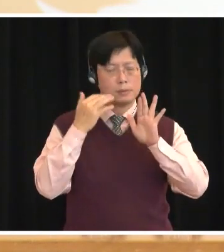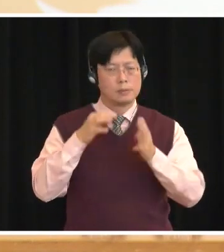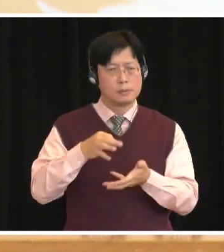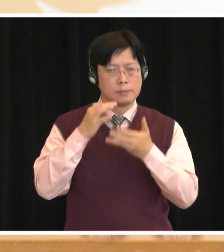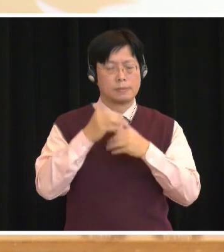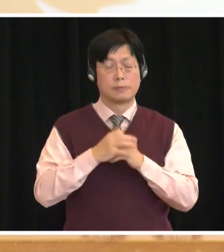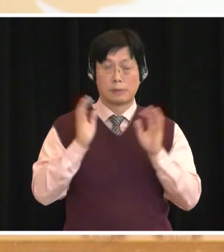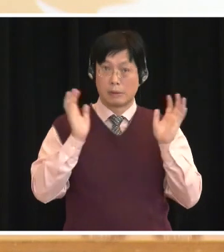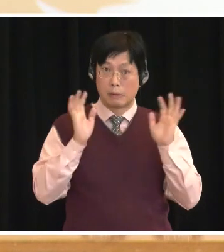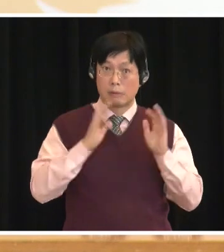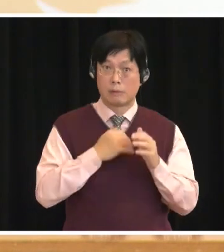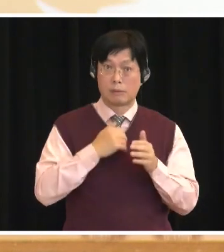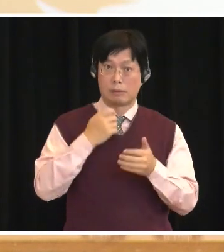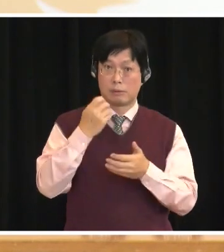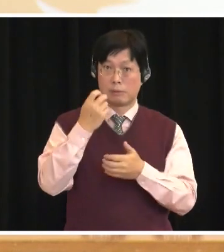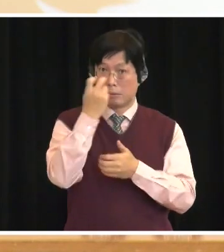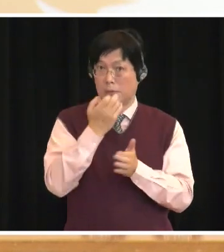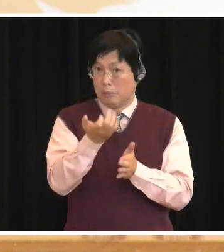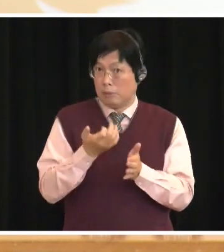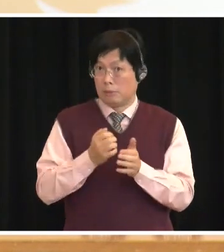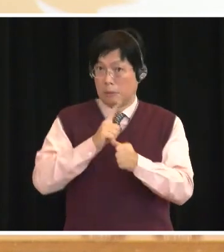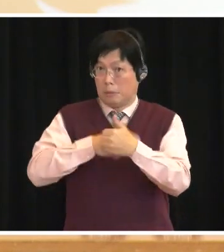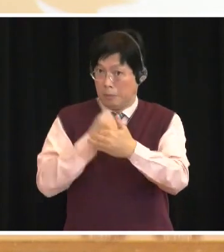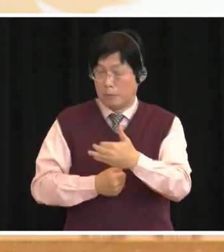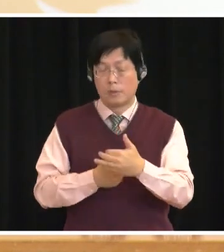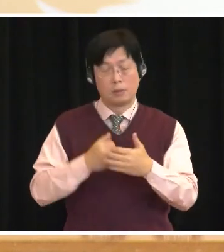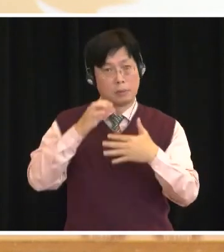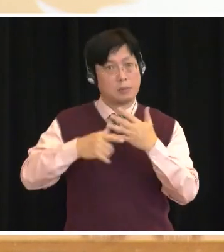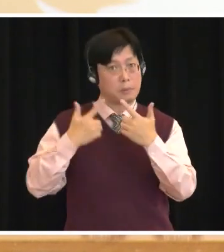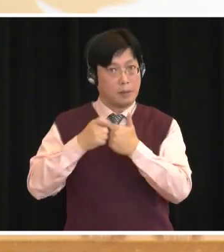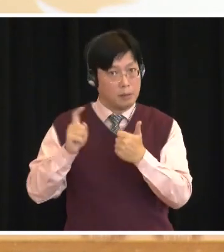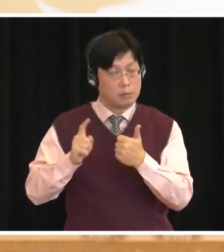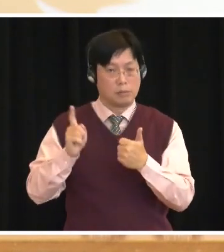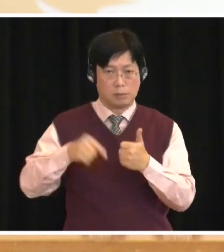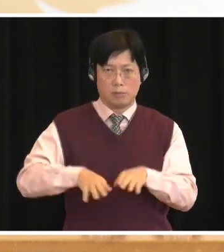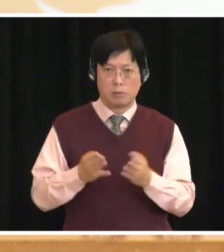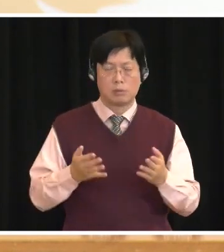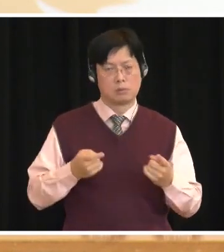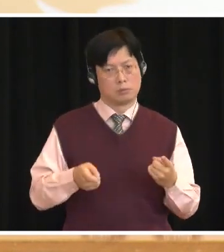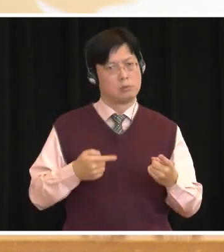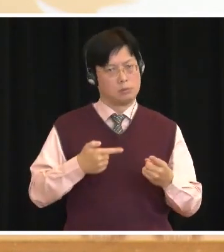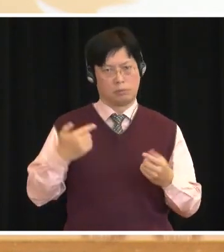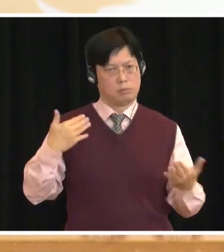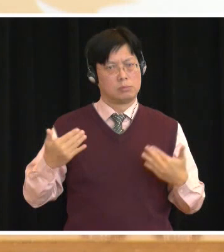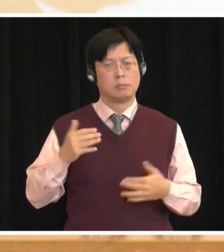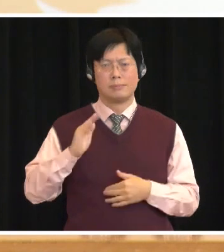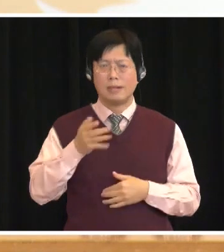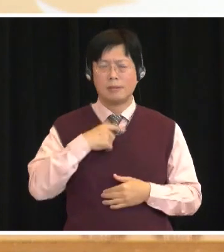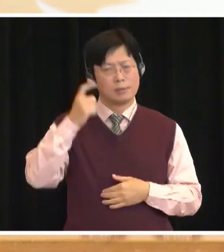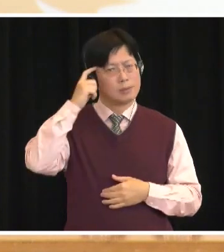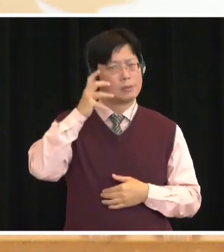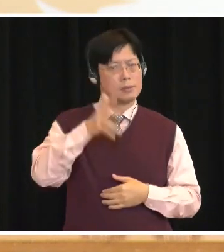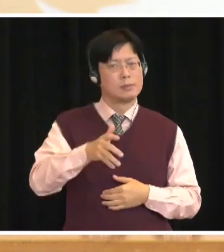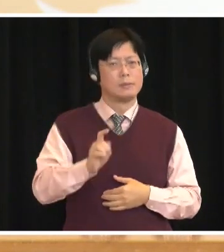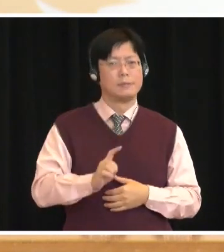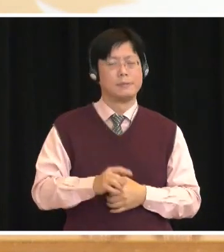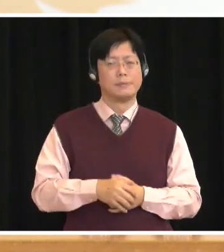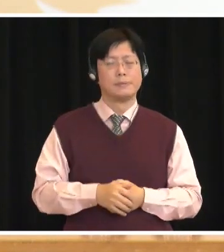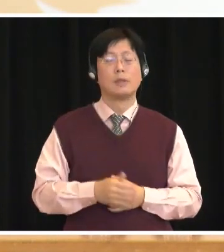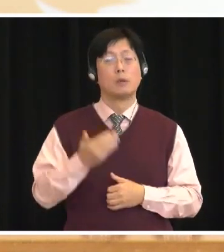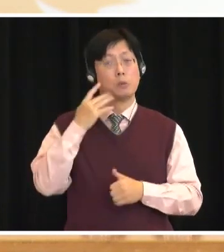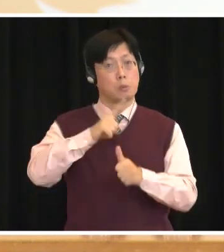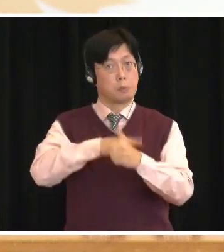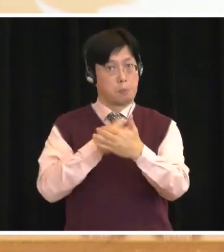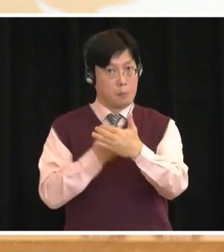detention. So that is clear. Now the duration, that's a question. There is one information that tells me